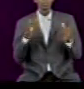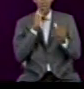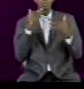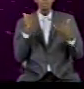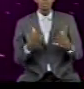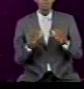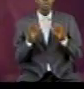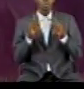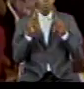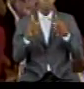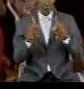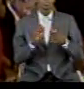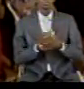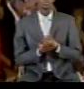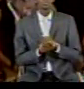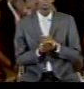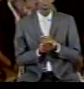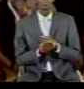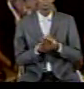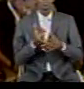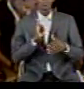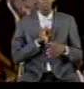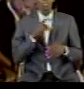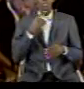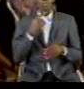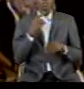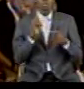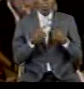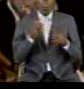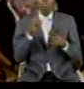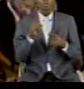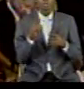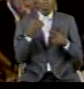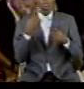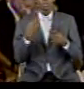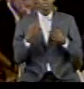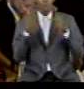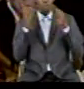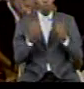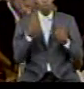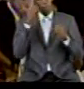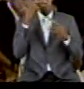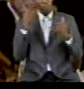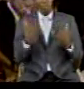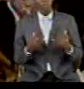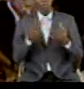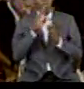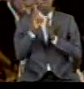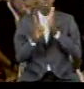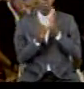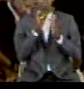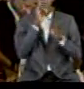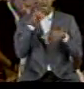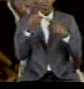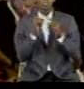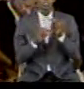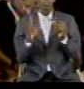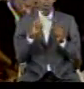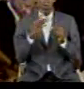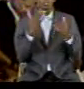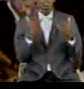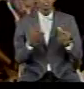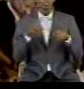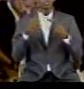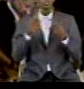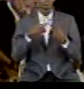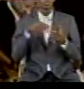miracle. And I tell you that the power for this present hour is going everywhere. And we take you now to Benin City,